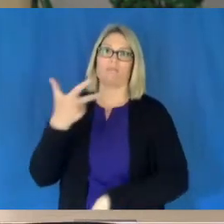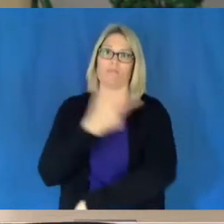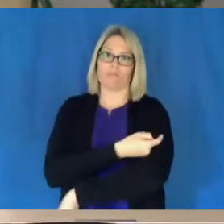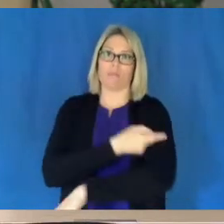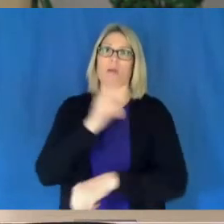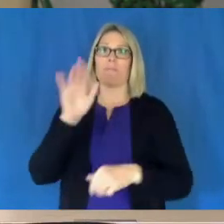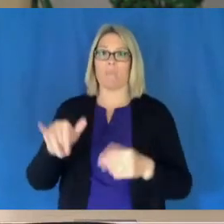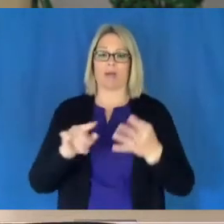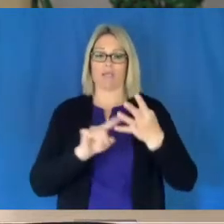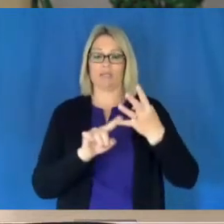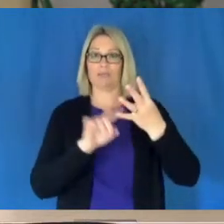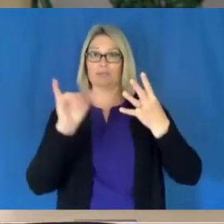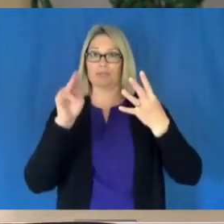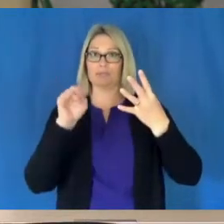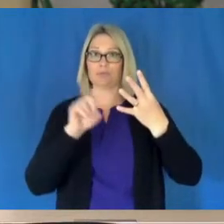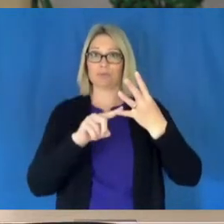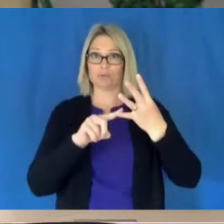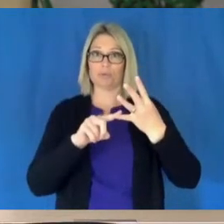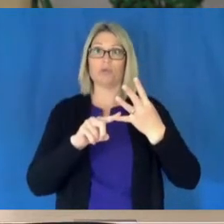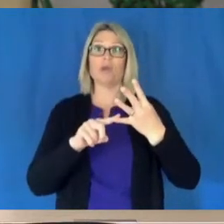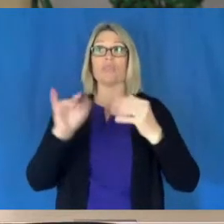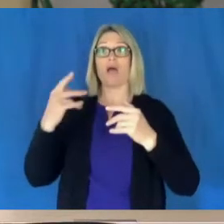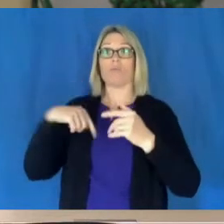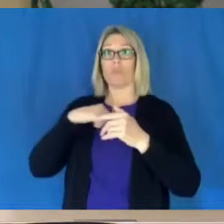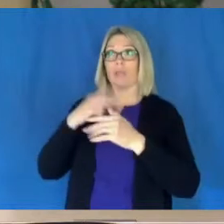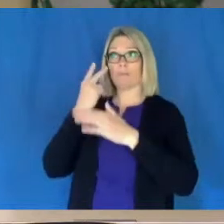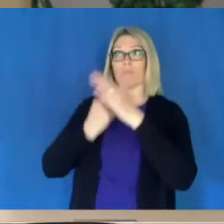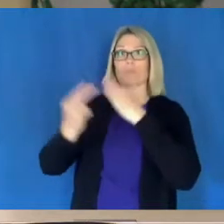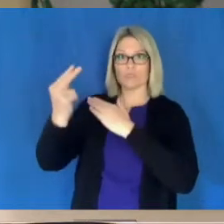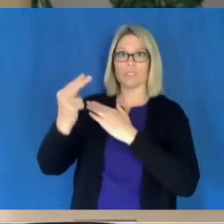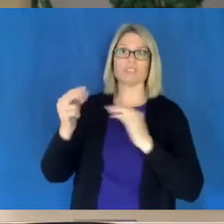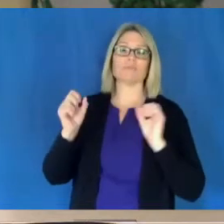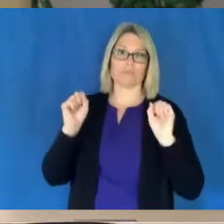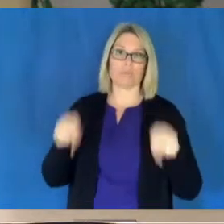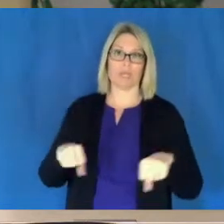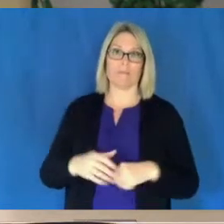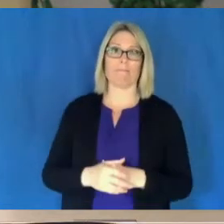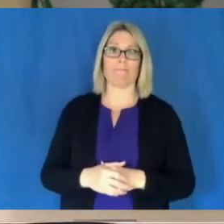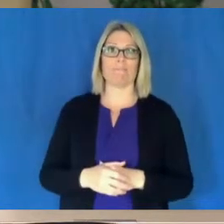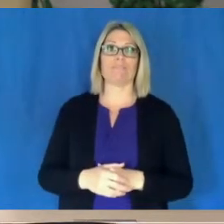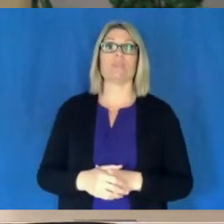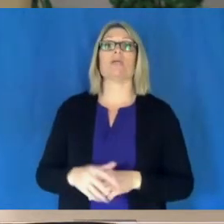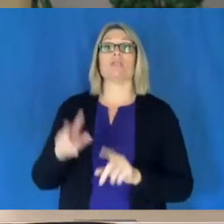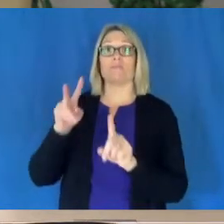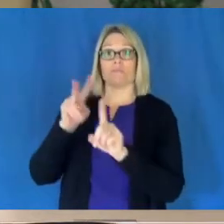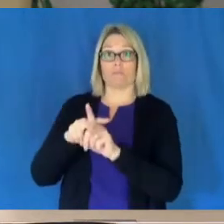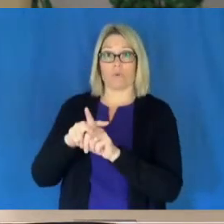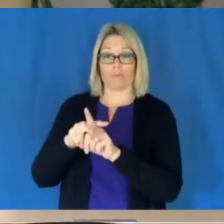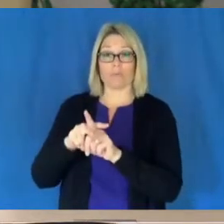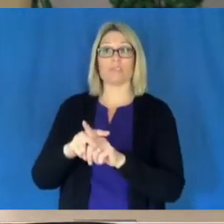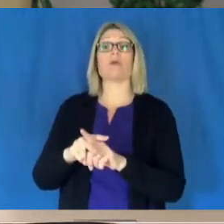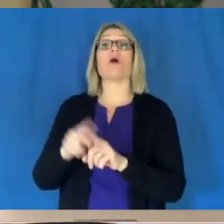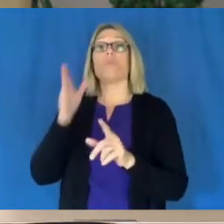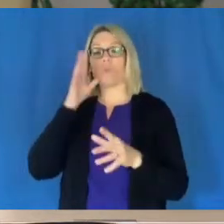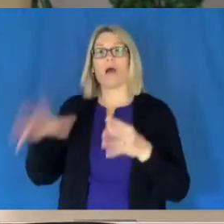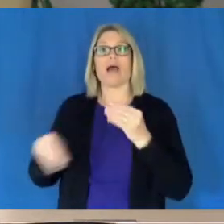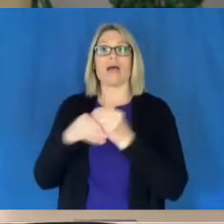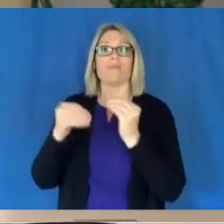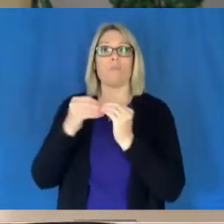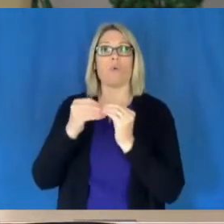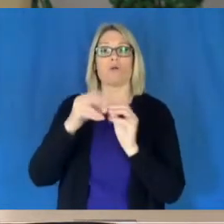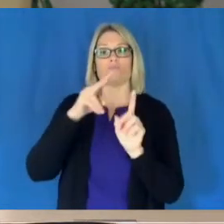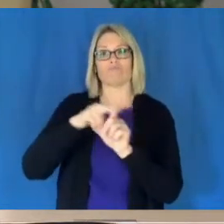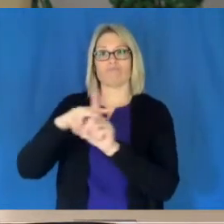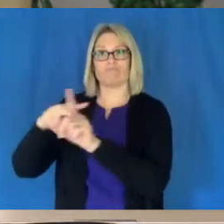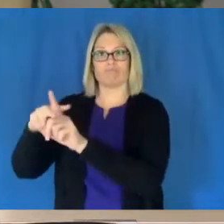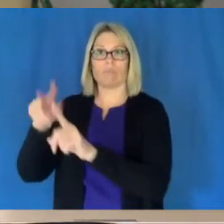June based on our current supply projections. Open appointments are available at the moment, and more will be added as more doses are